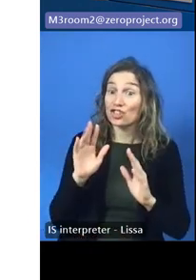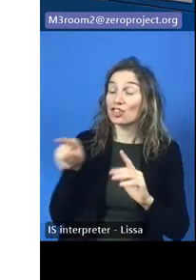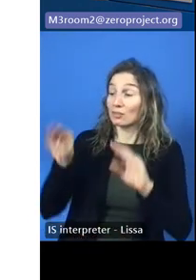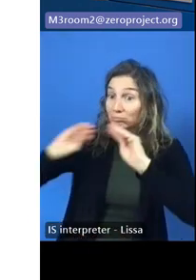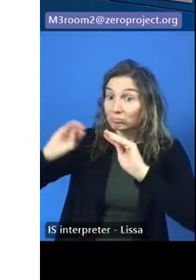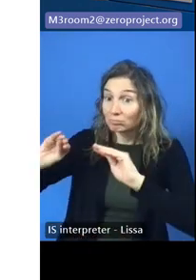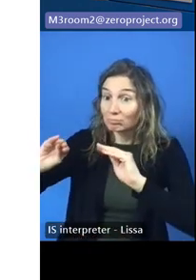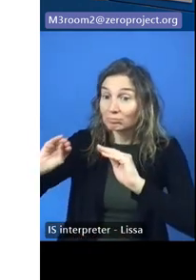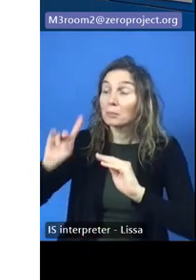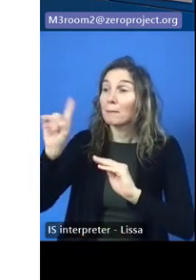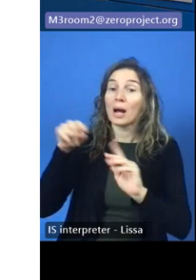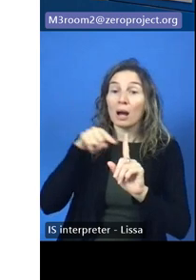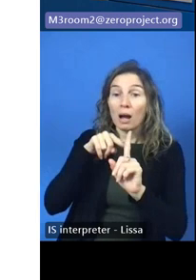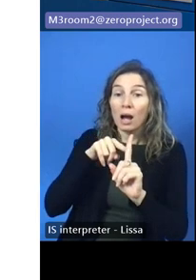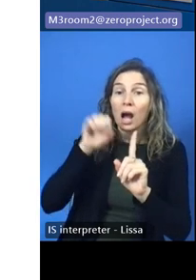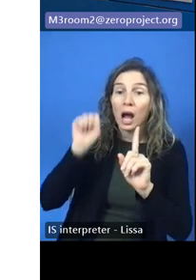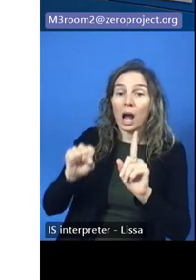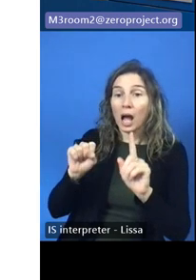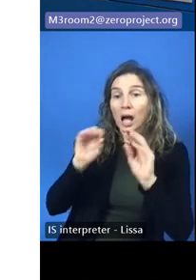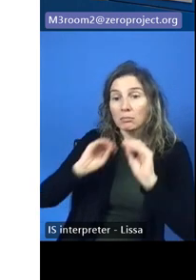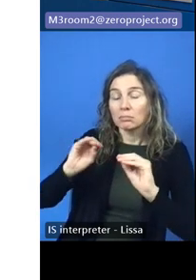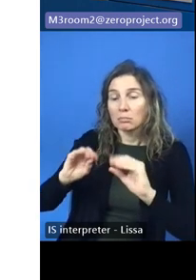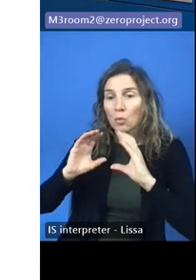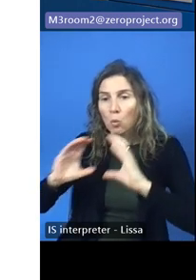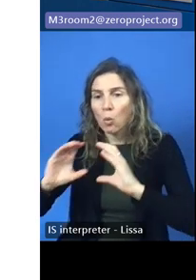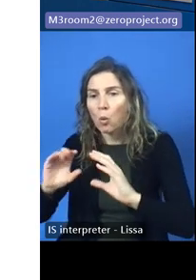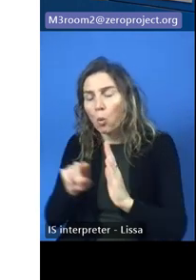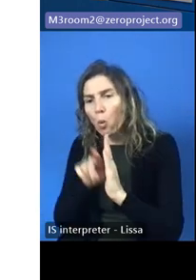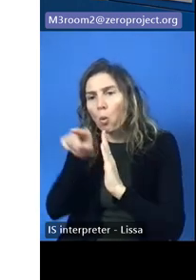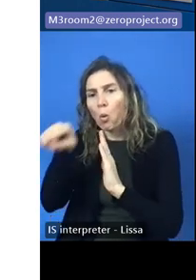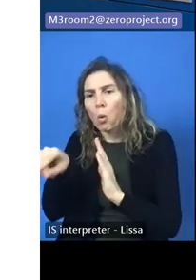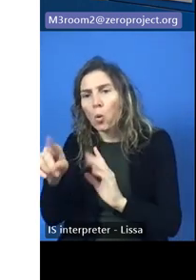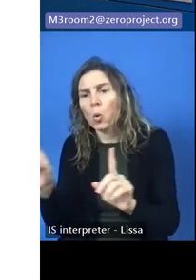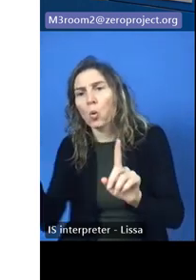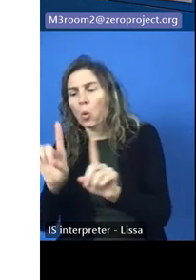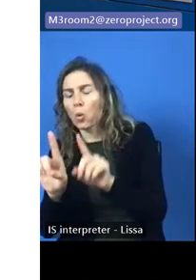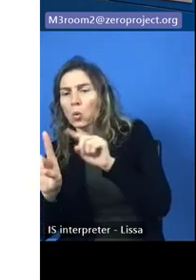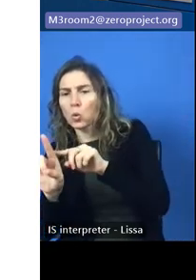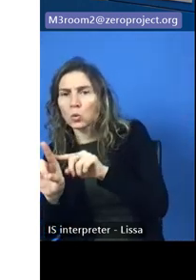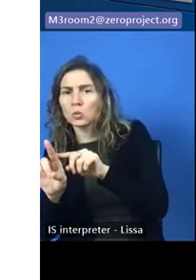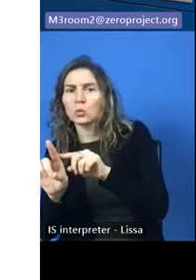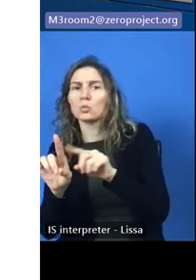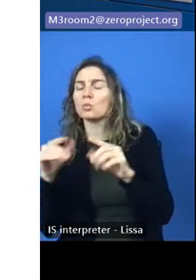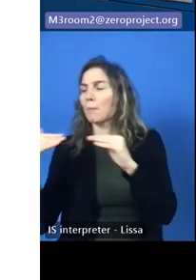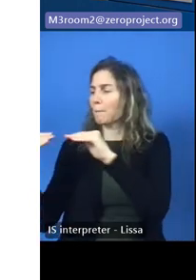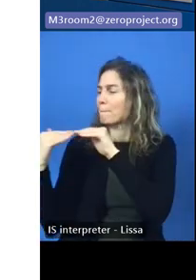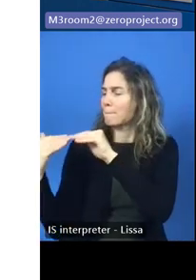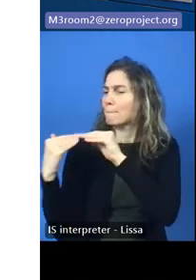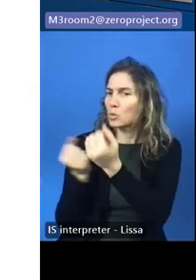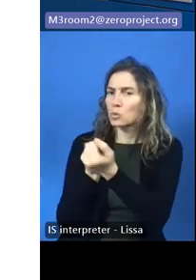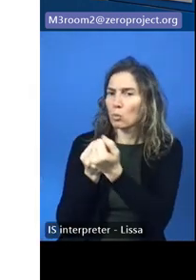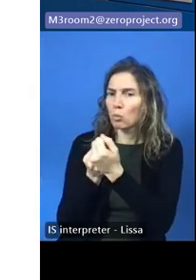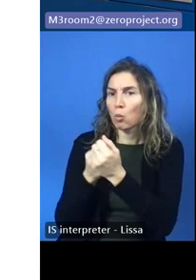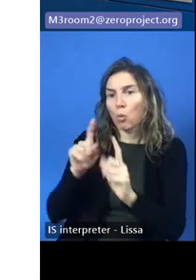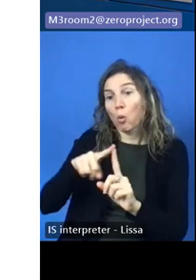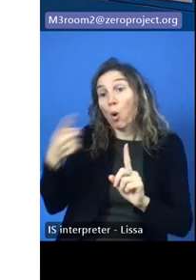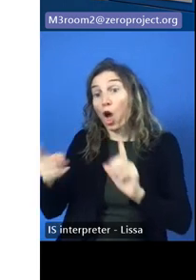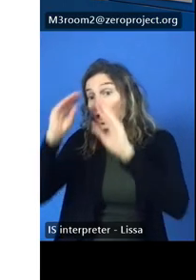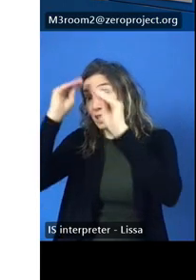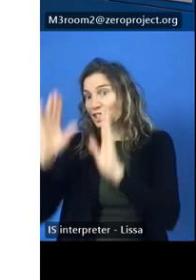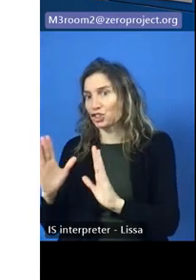again to intensive and advanced level. So they become coacher and peer support for other